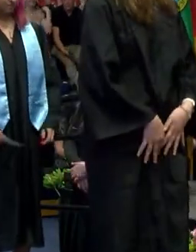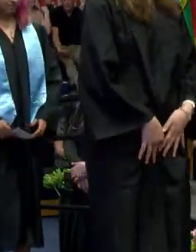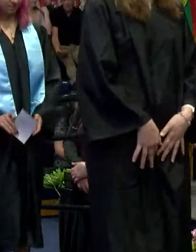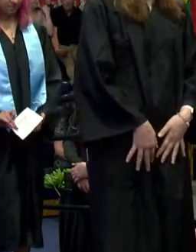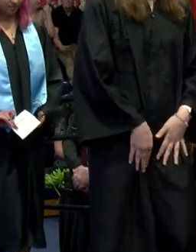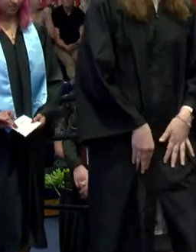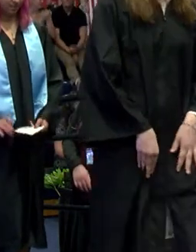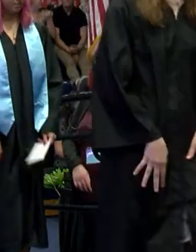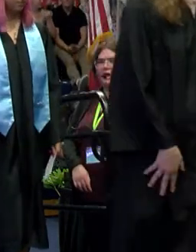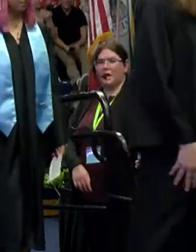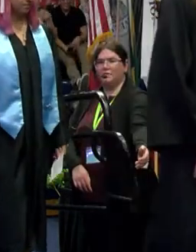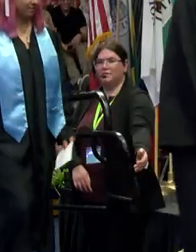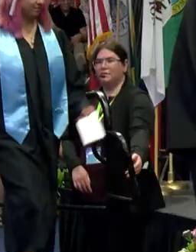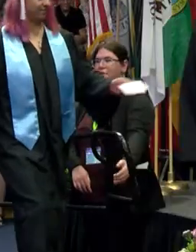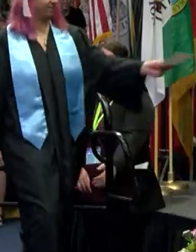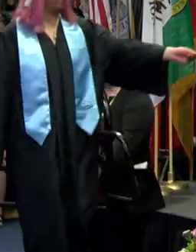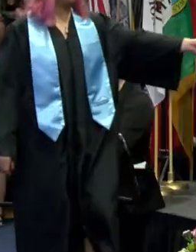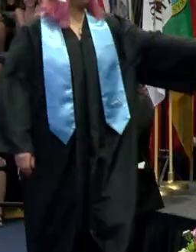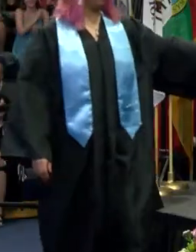Jessica Zimmer.